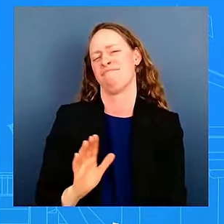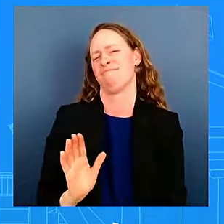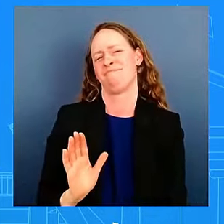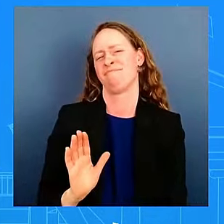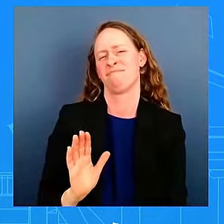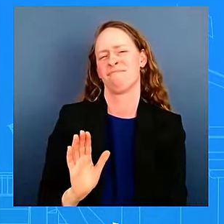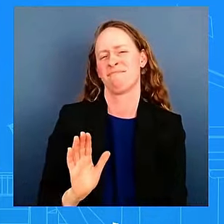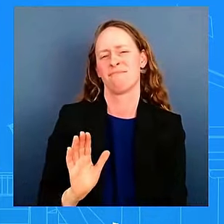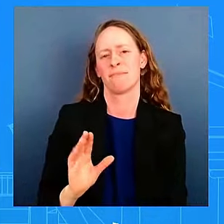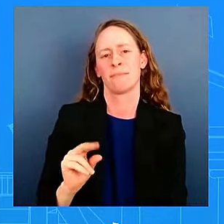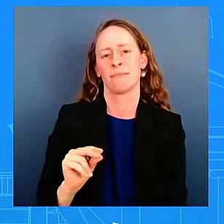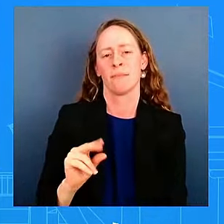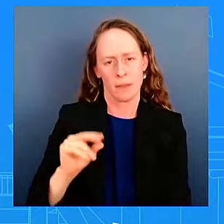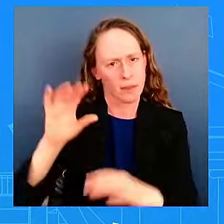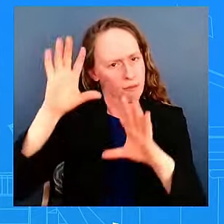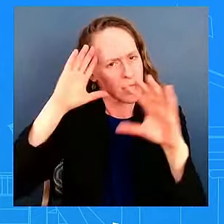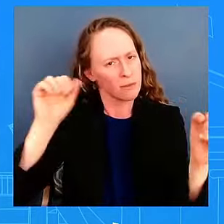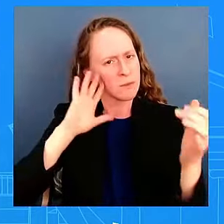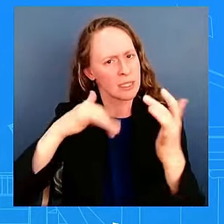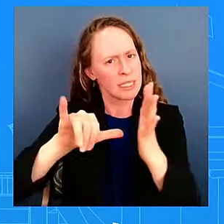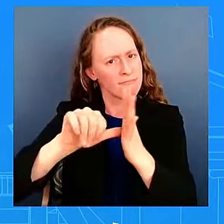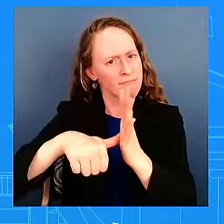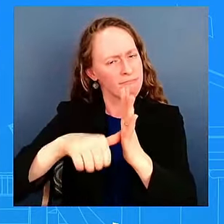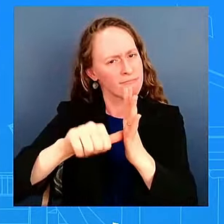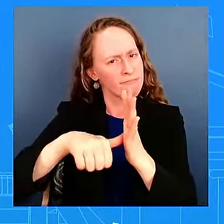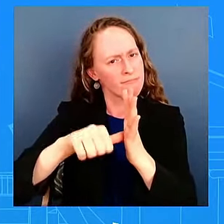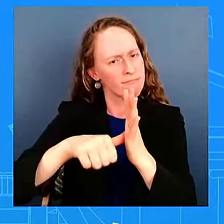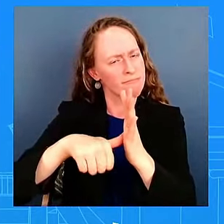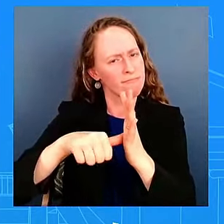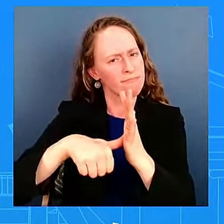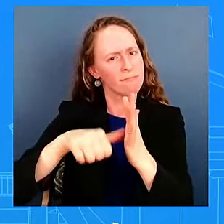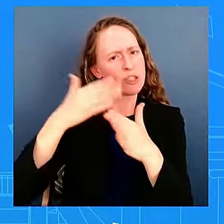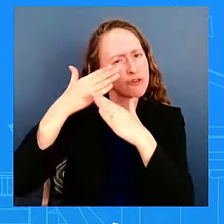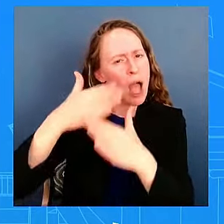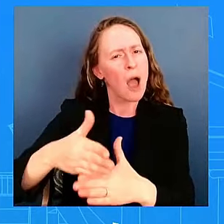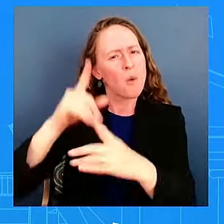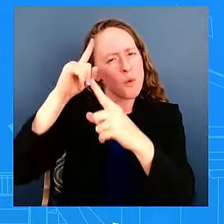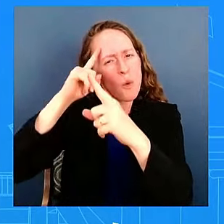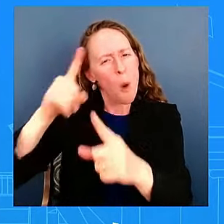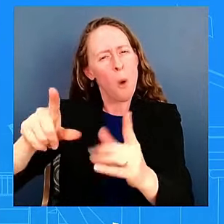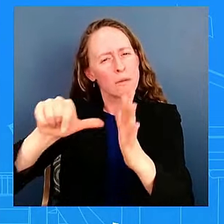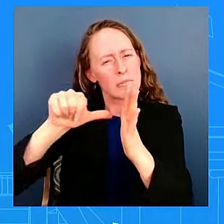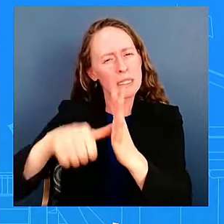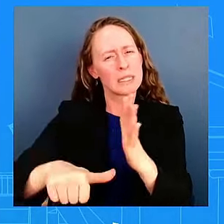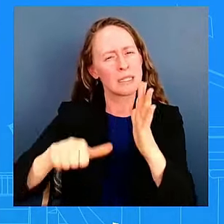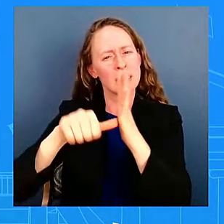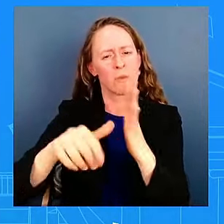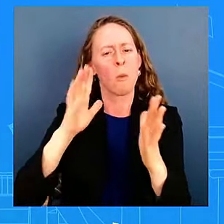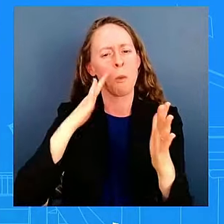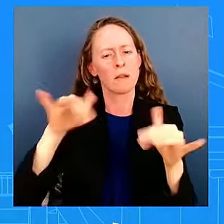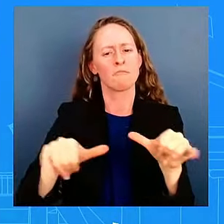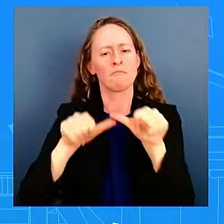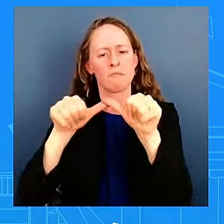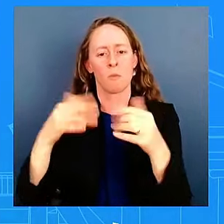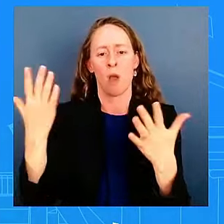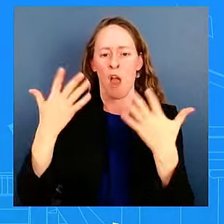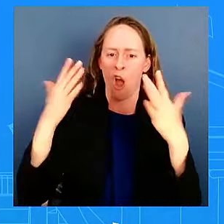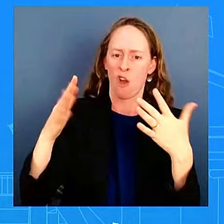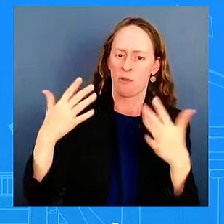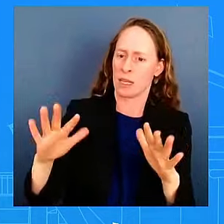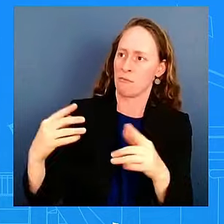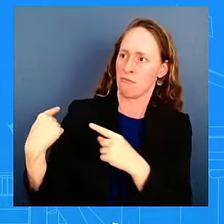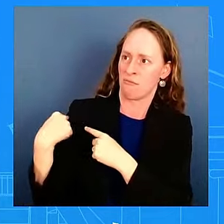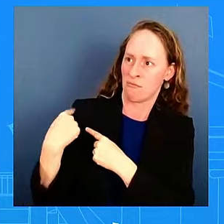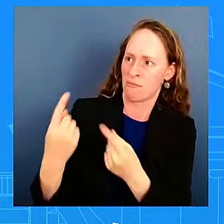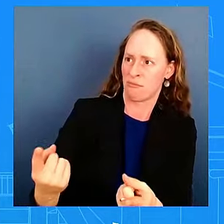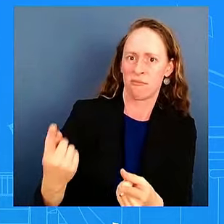hear directly from him what he has done the last 3.5 years and how he sees the future of this country. That will not change. Speaking of that agenda,